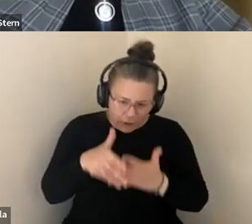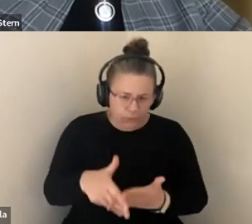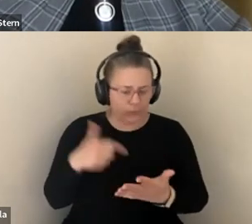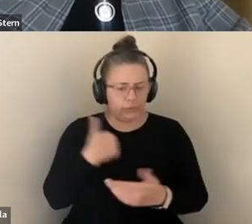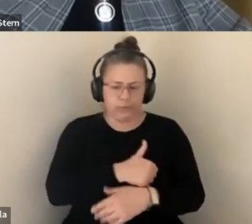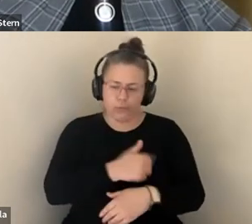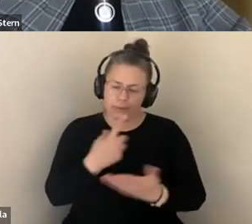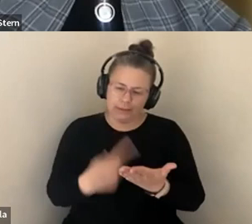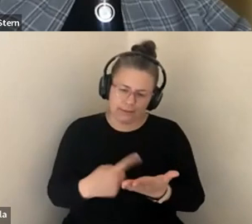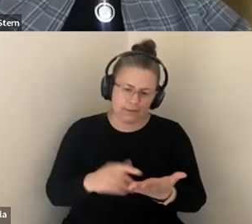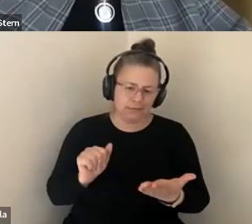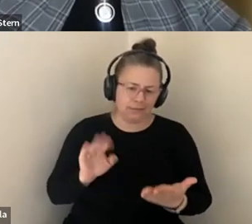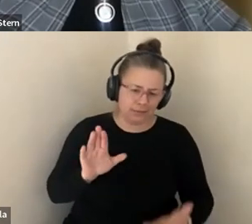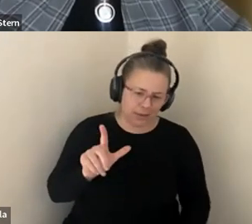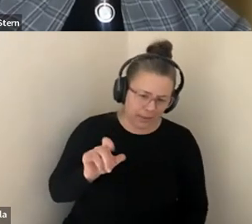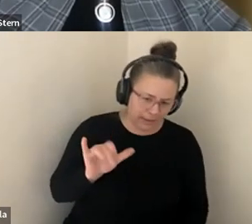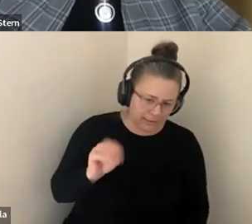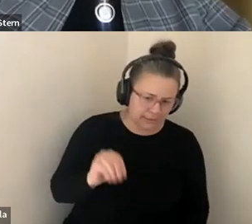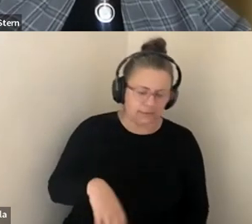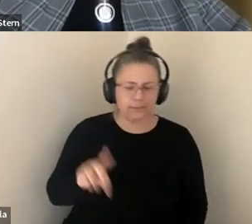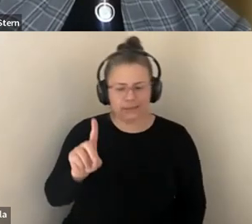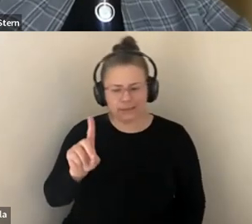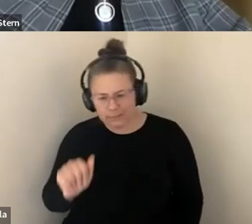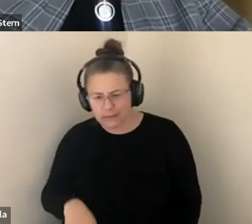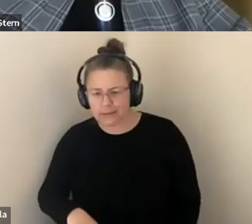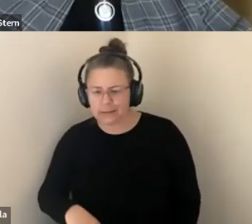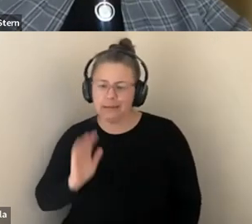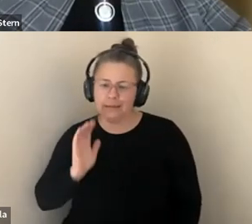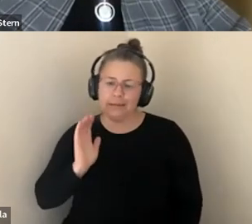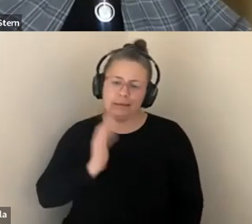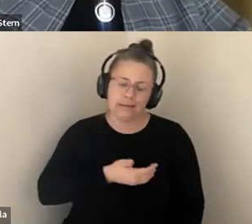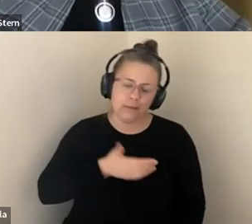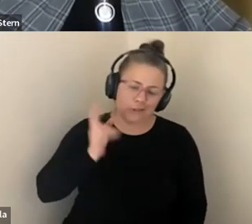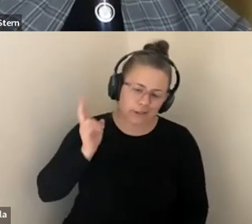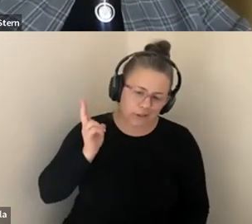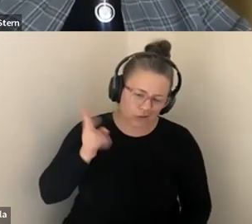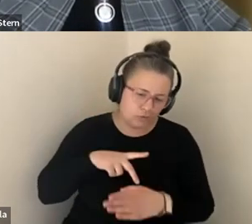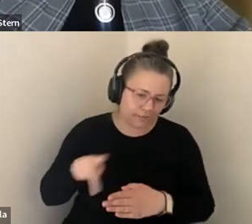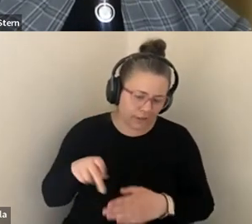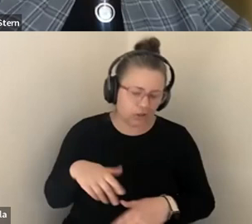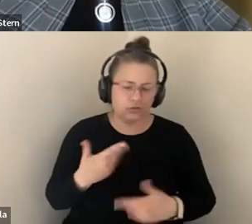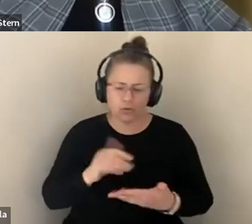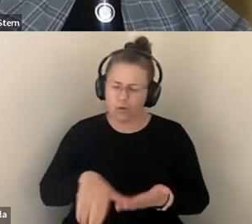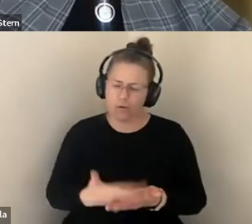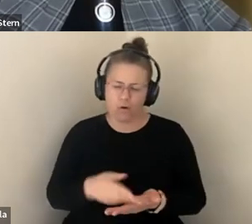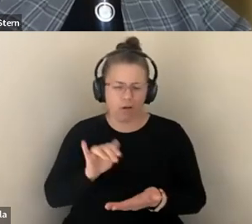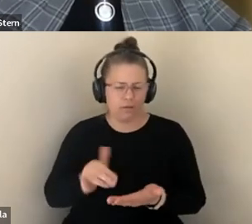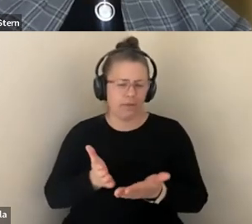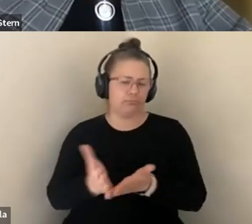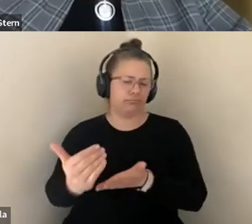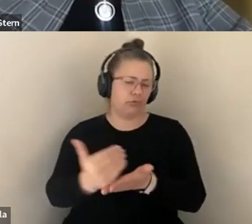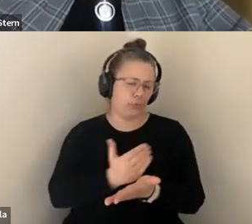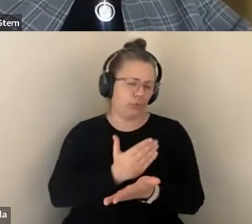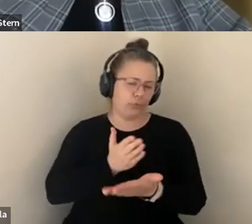and ableism and disability. So that is beginning to be integrated throughout. So that's our approach. We also have